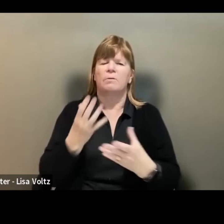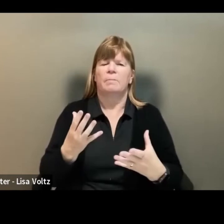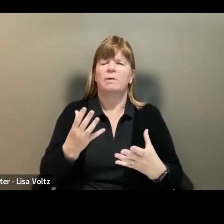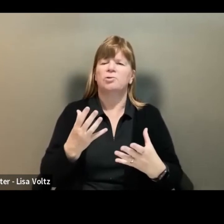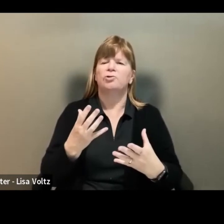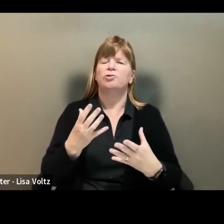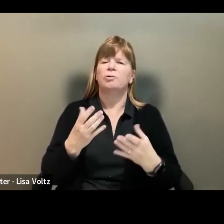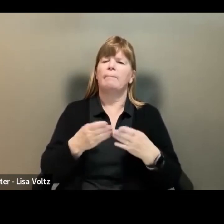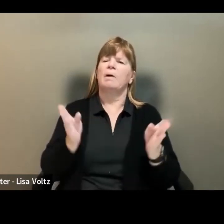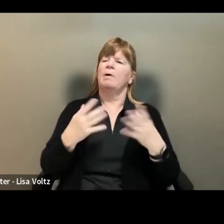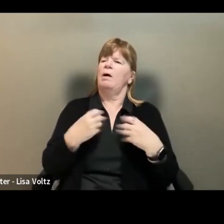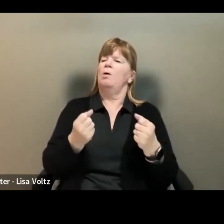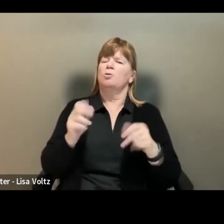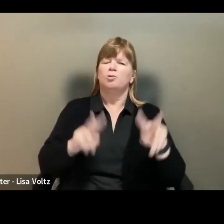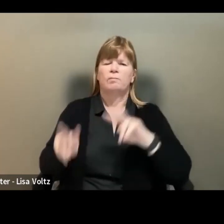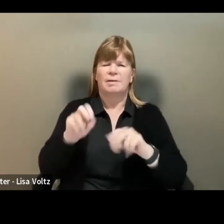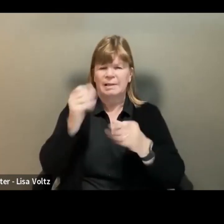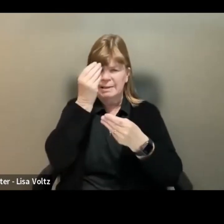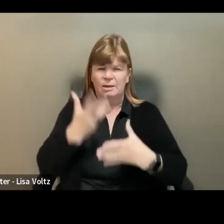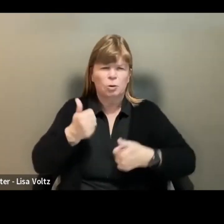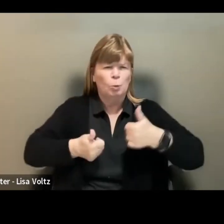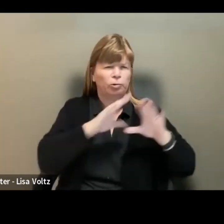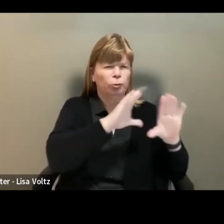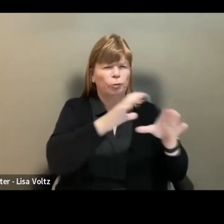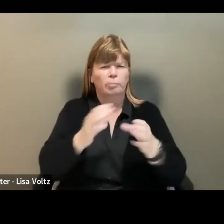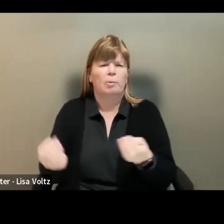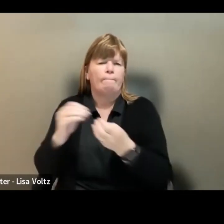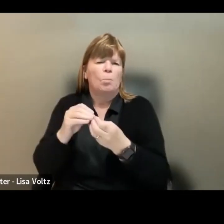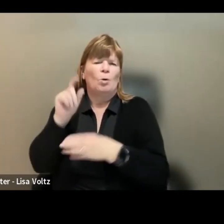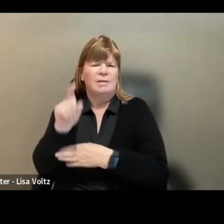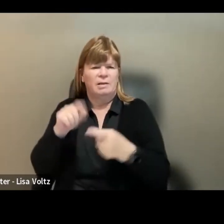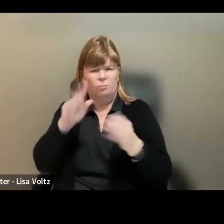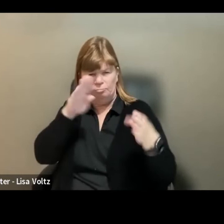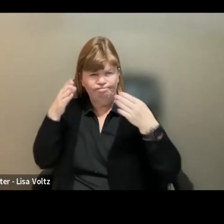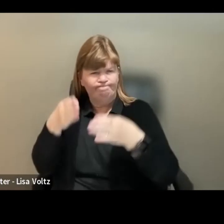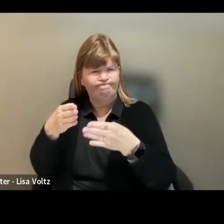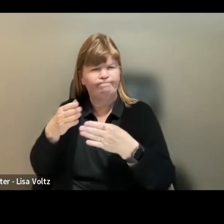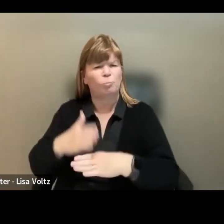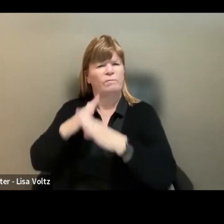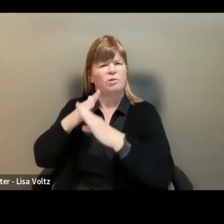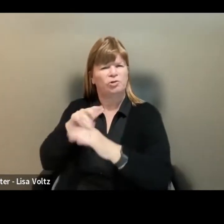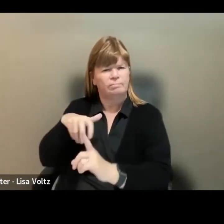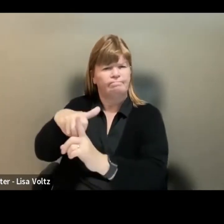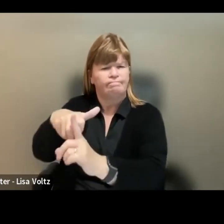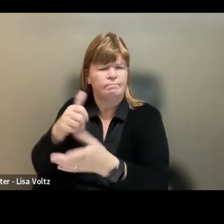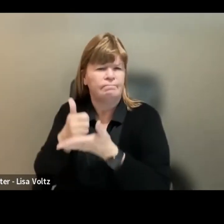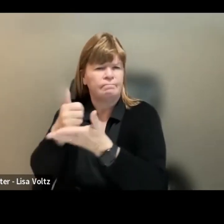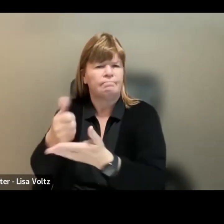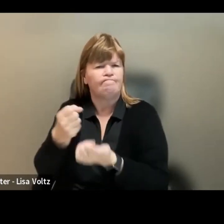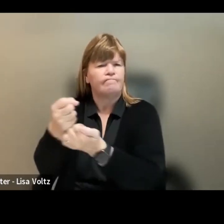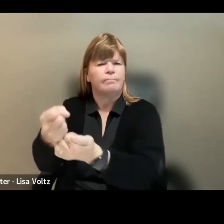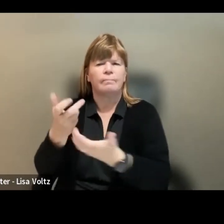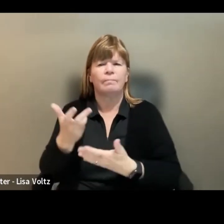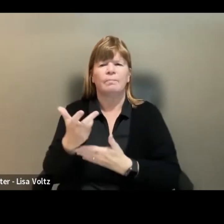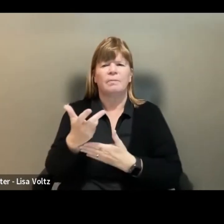public health surveillance can tell us which groups are in greatest need for targeted prevention resources. It can tell us what causes